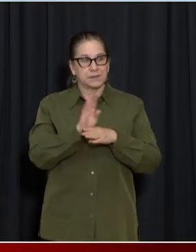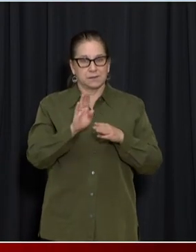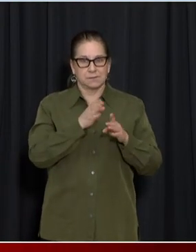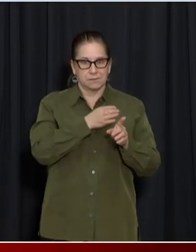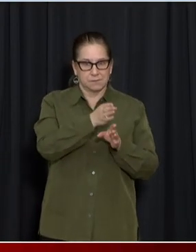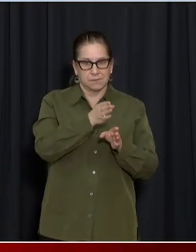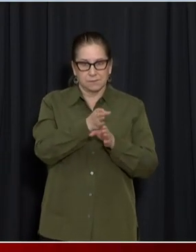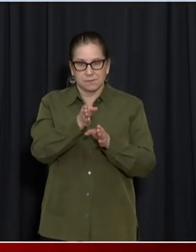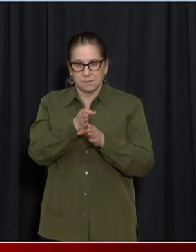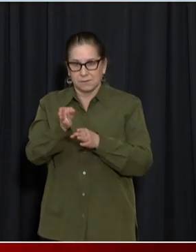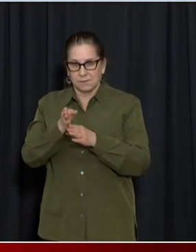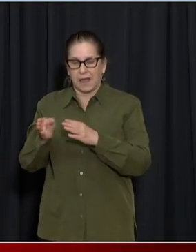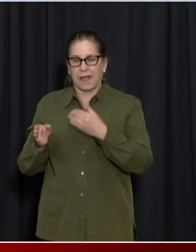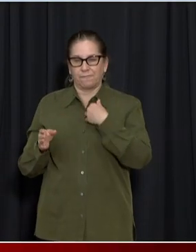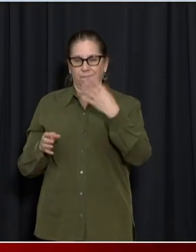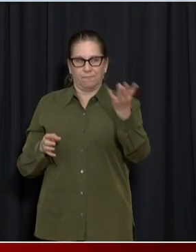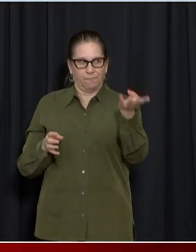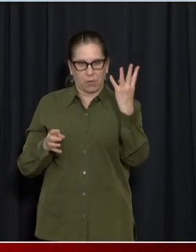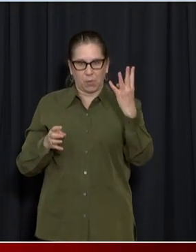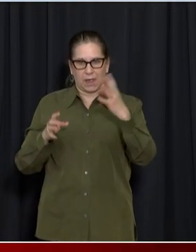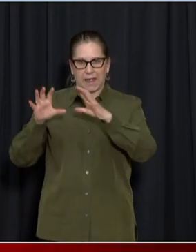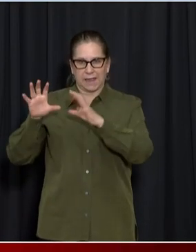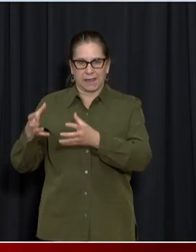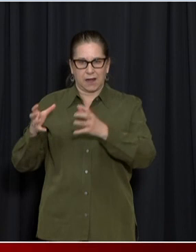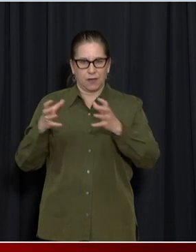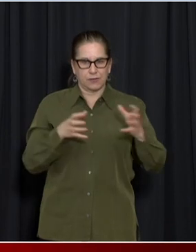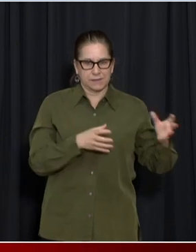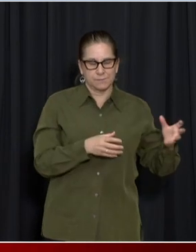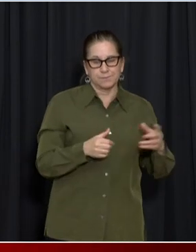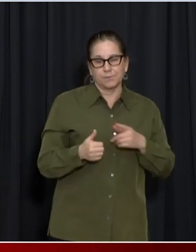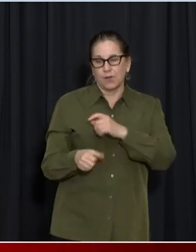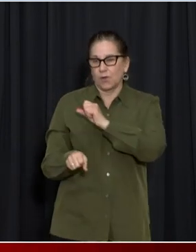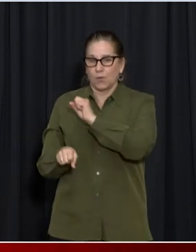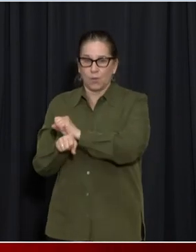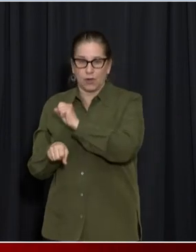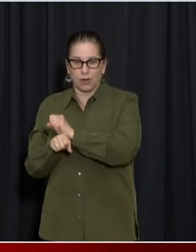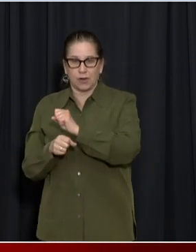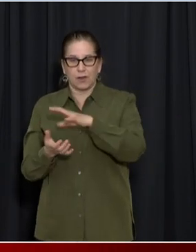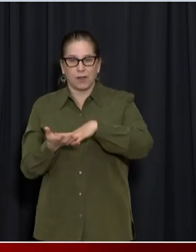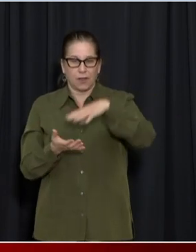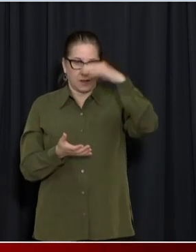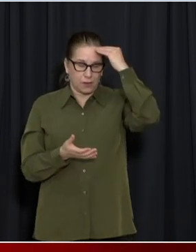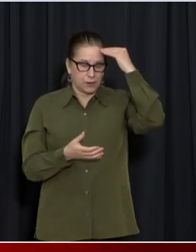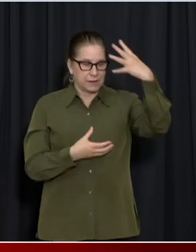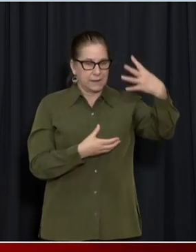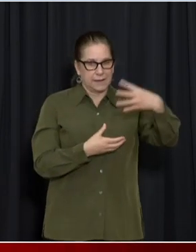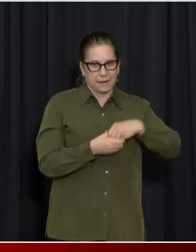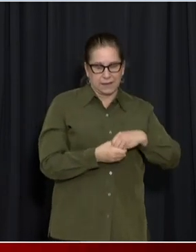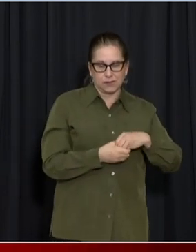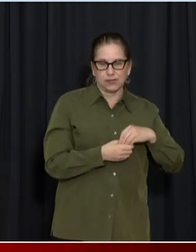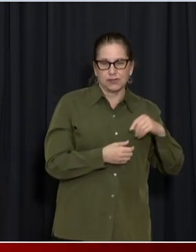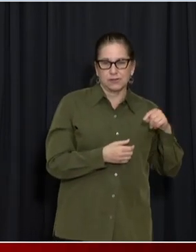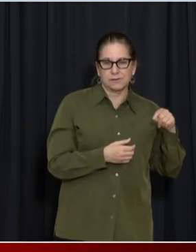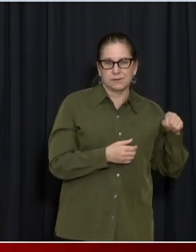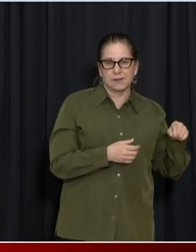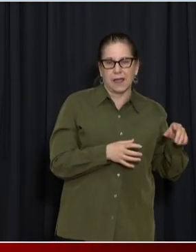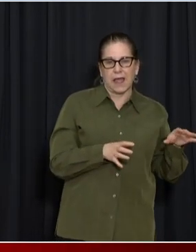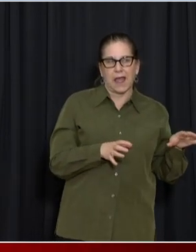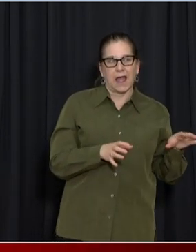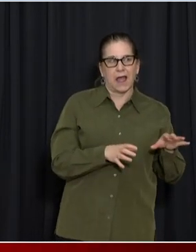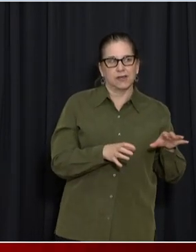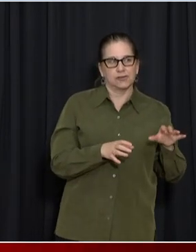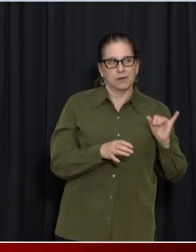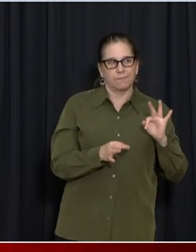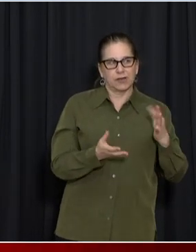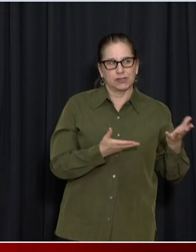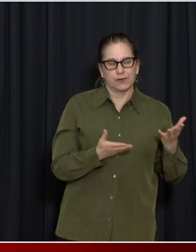work, learn, engage, and access services. For each area, the advisory group considered its risk based on DC health